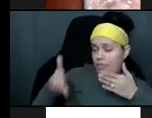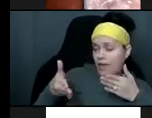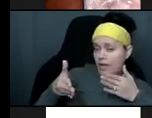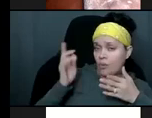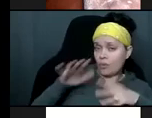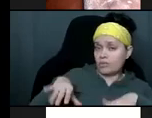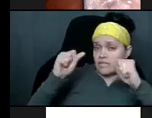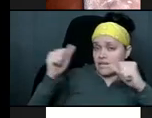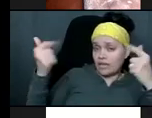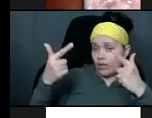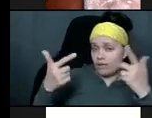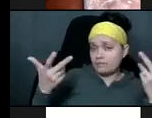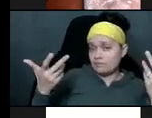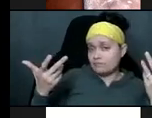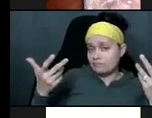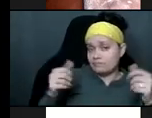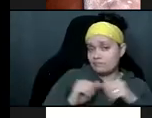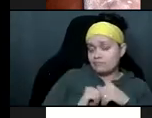just take it all?